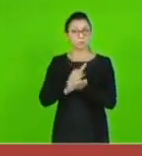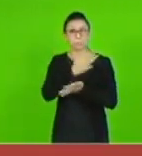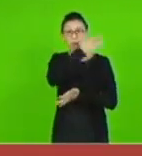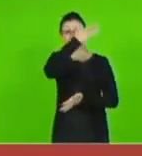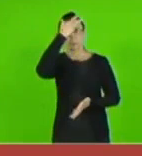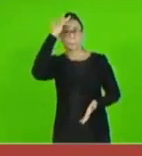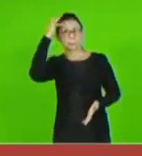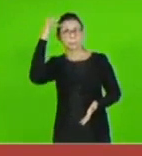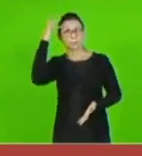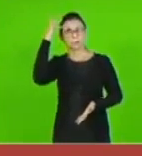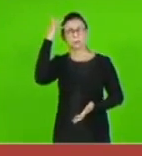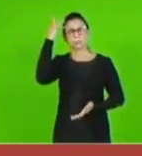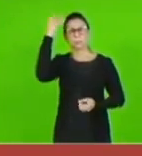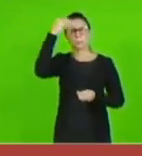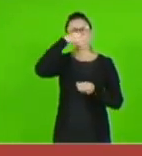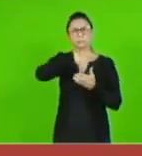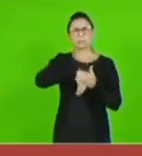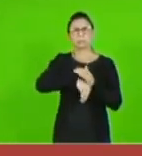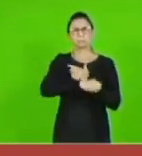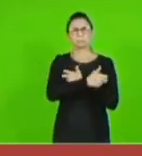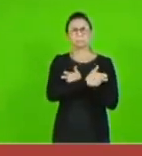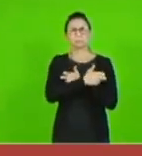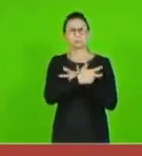And great